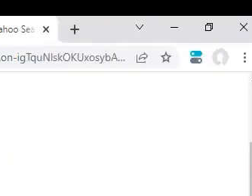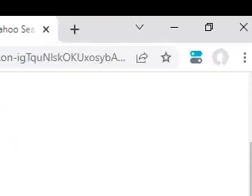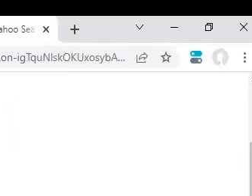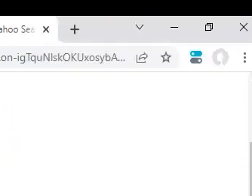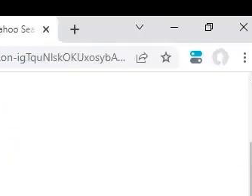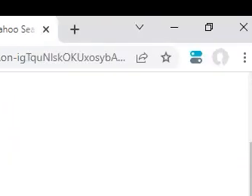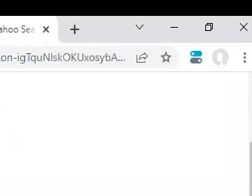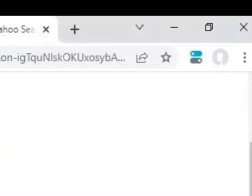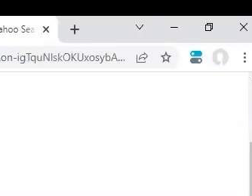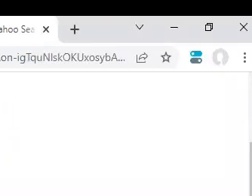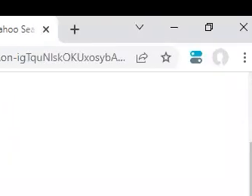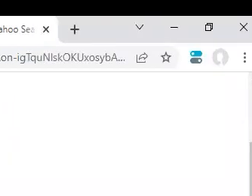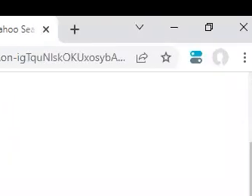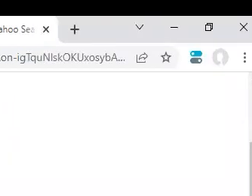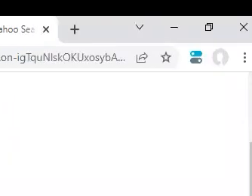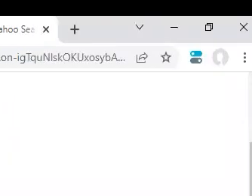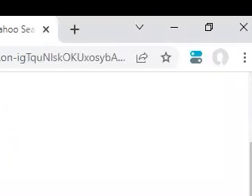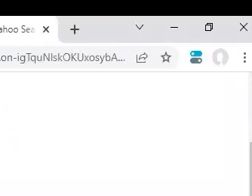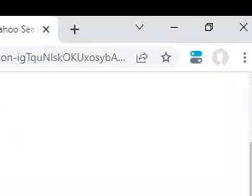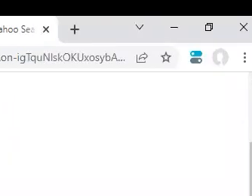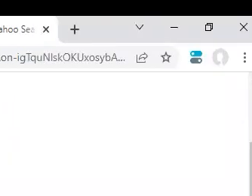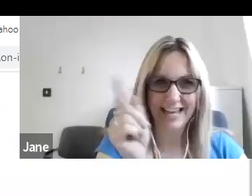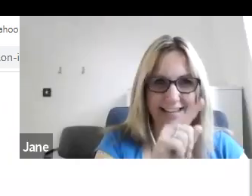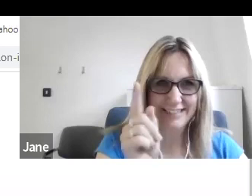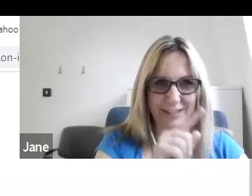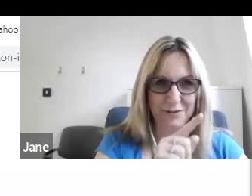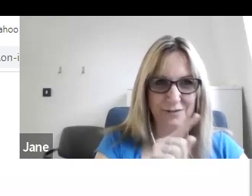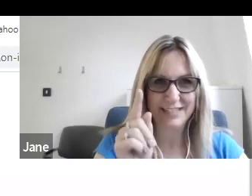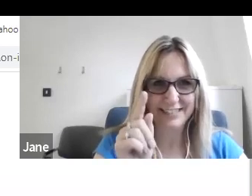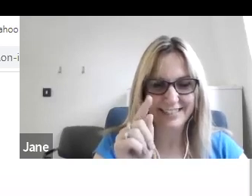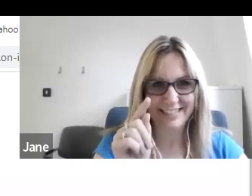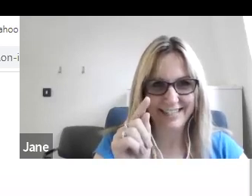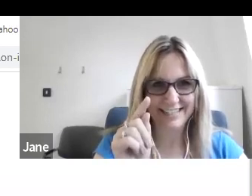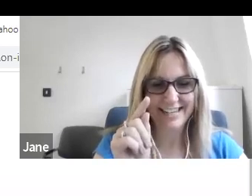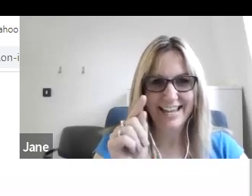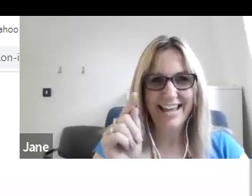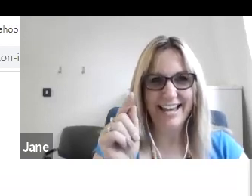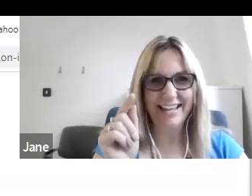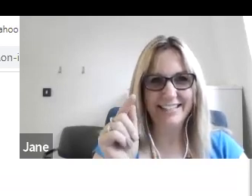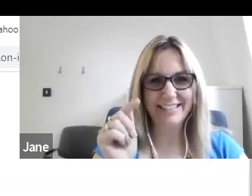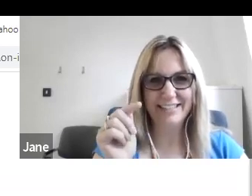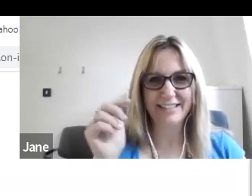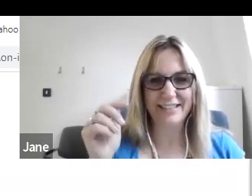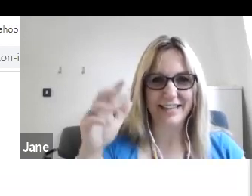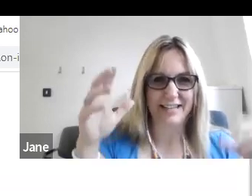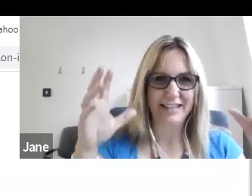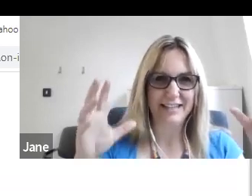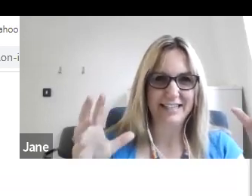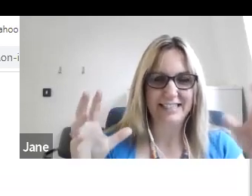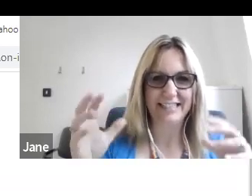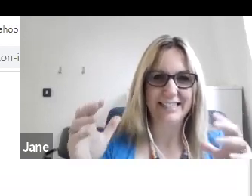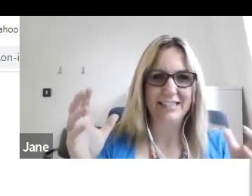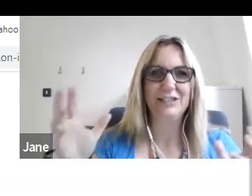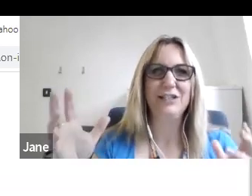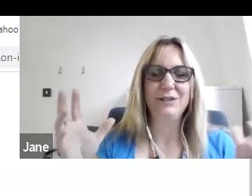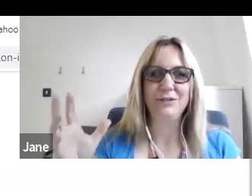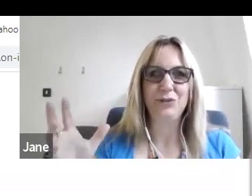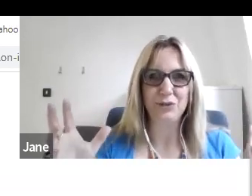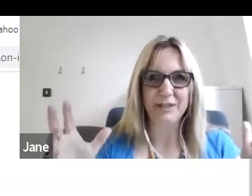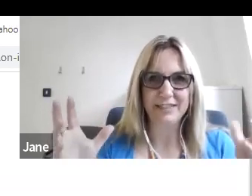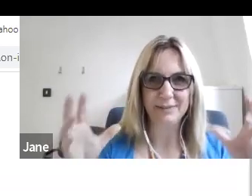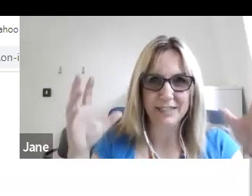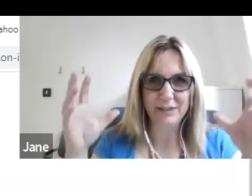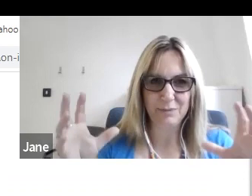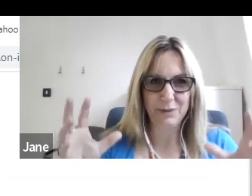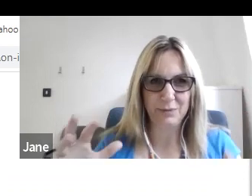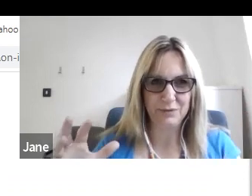mouthful. So the clicking is to make the person's eyes go from side to side, and that it's to do with